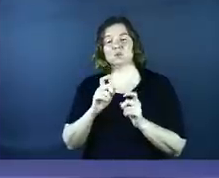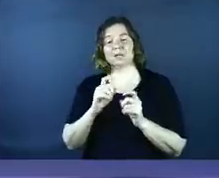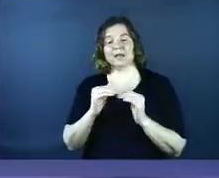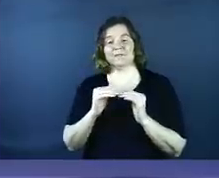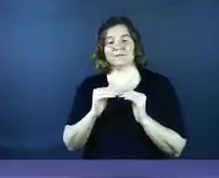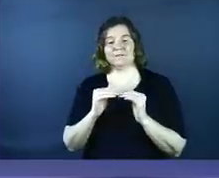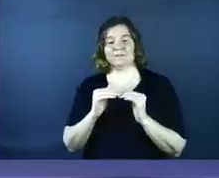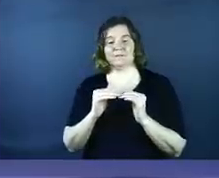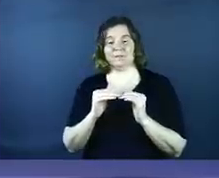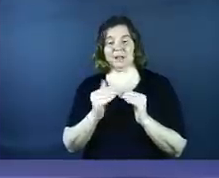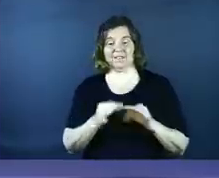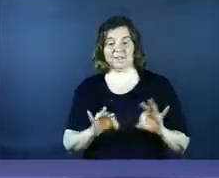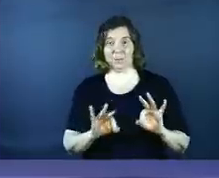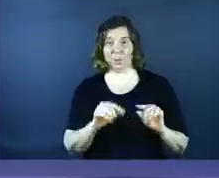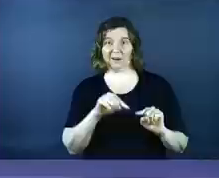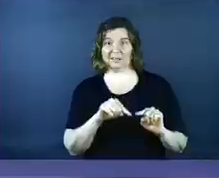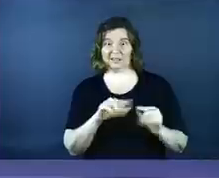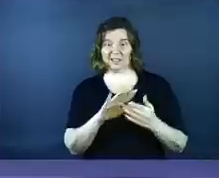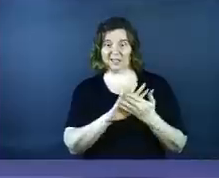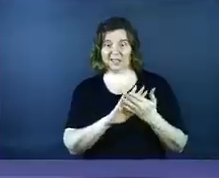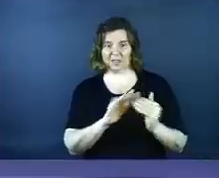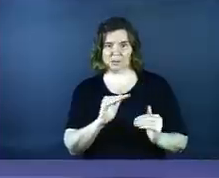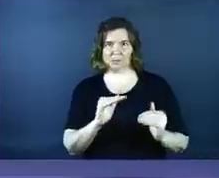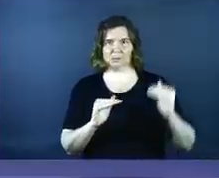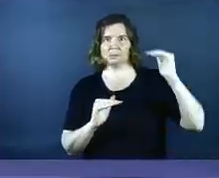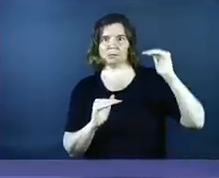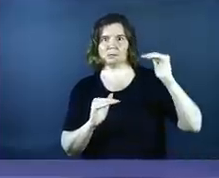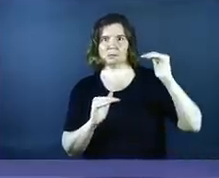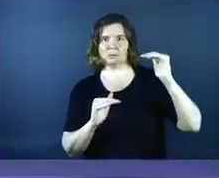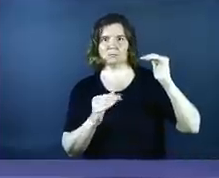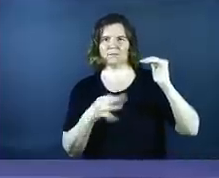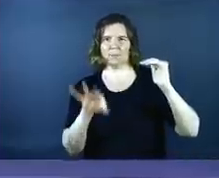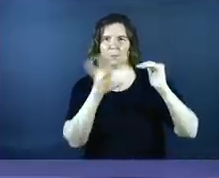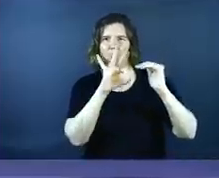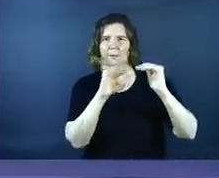level of importance to this that it starts creating division.